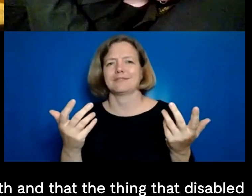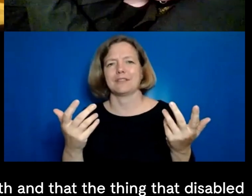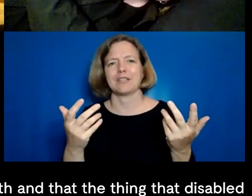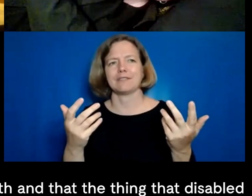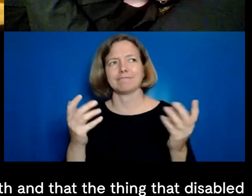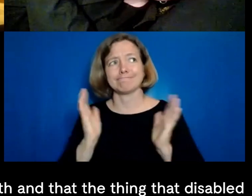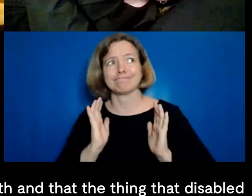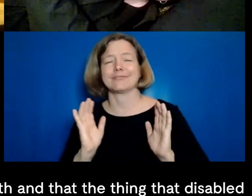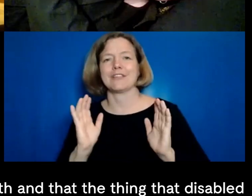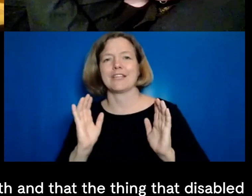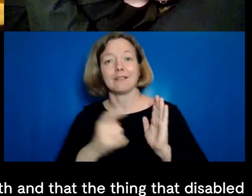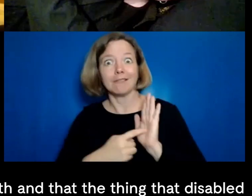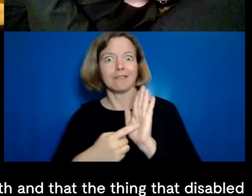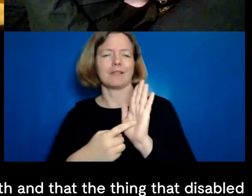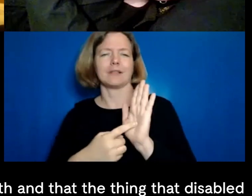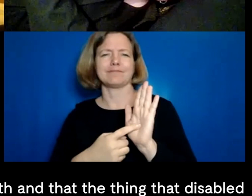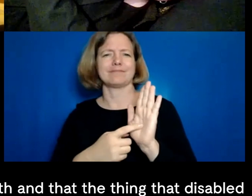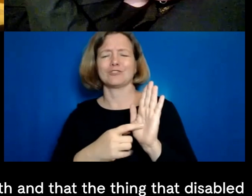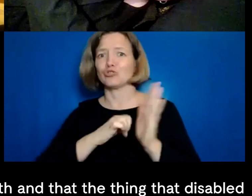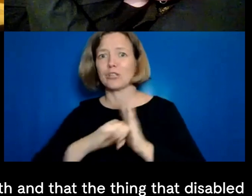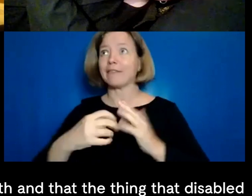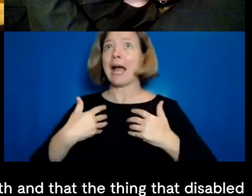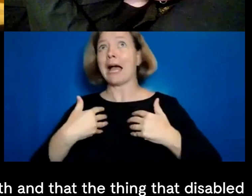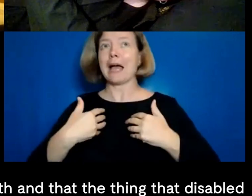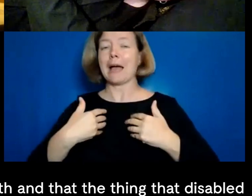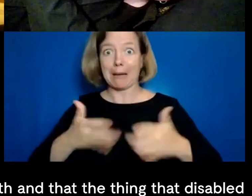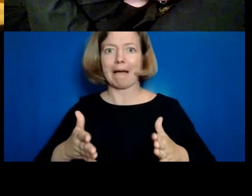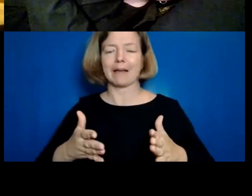the thing that disabled and deaf people are